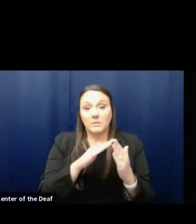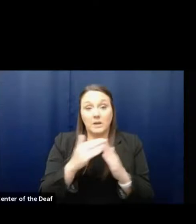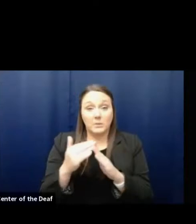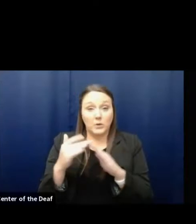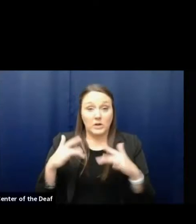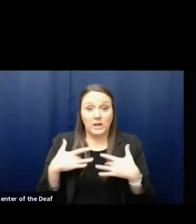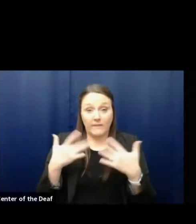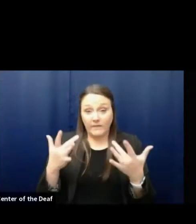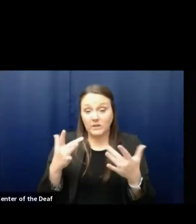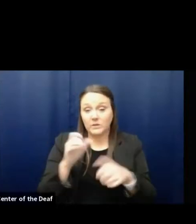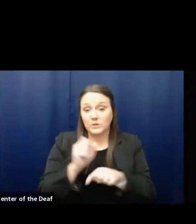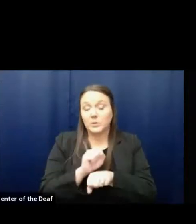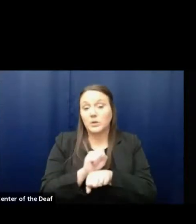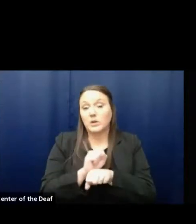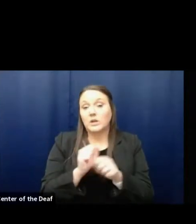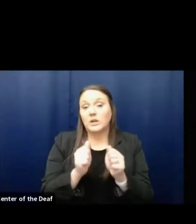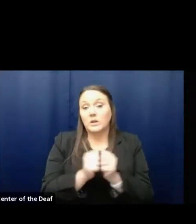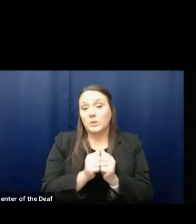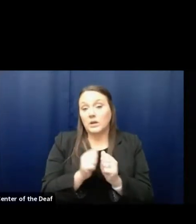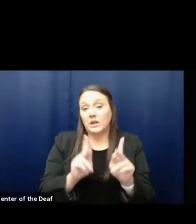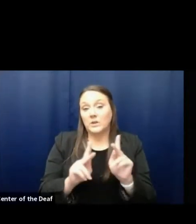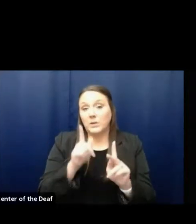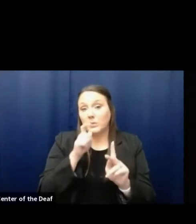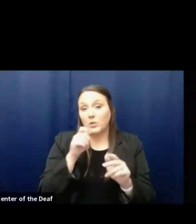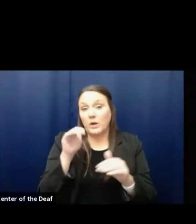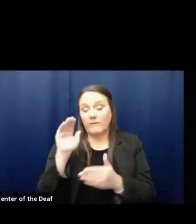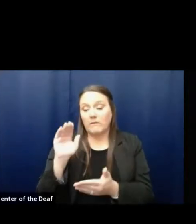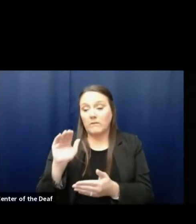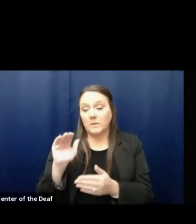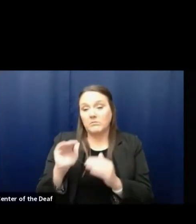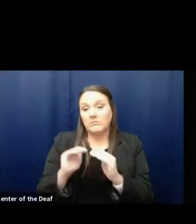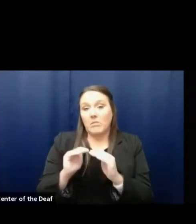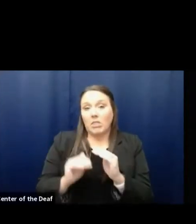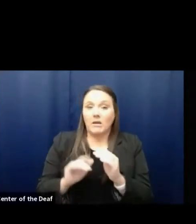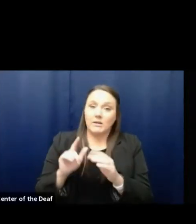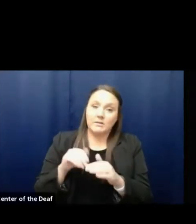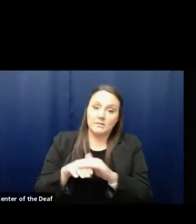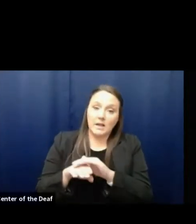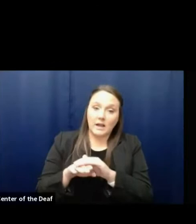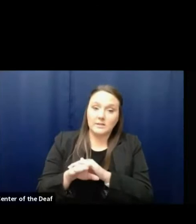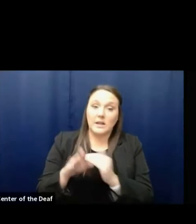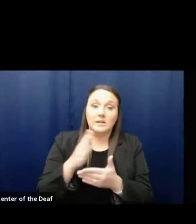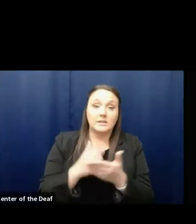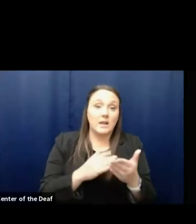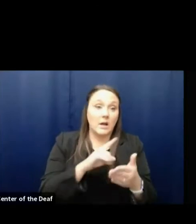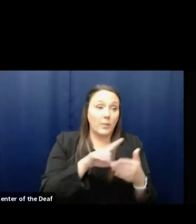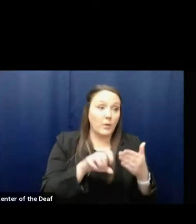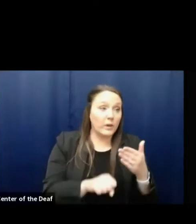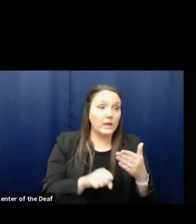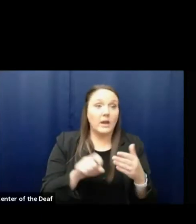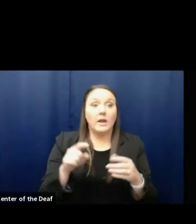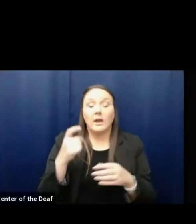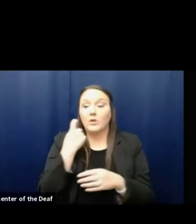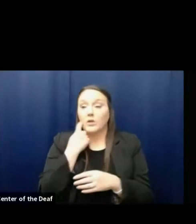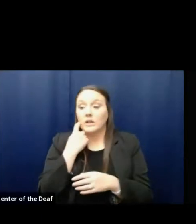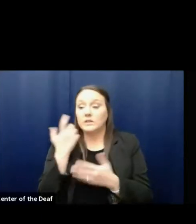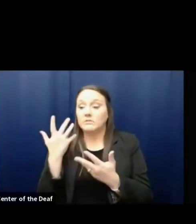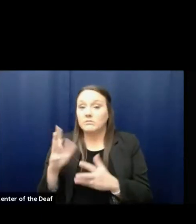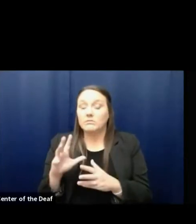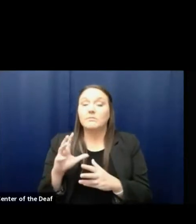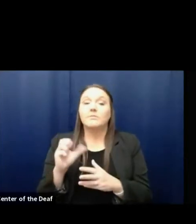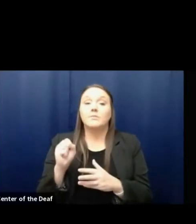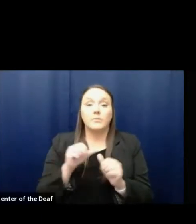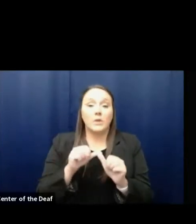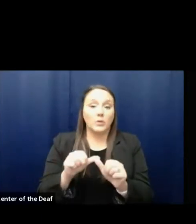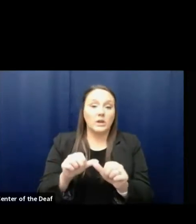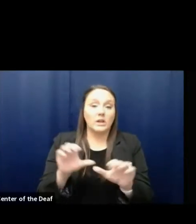events working with folks that have less access, and there's some of those happening this weekend, and they've happened recently as well. So we're continuing to